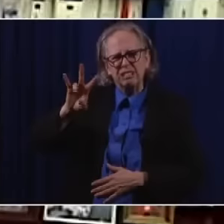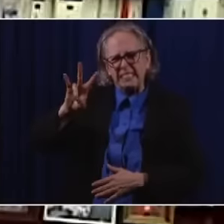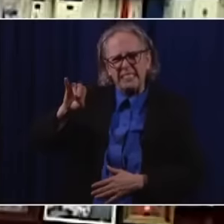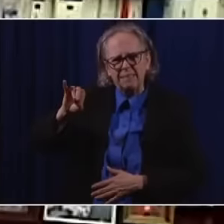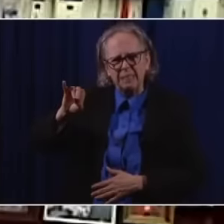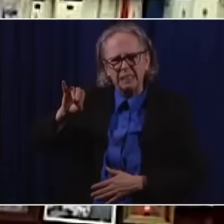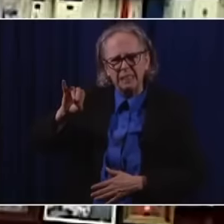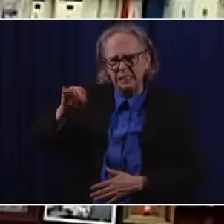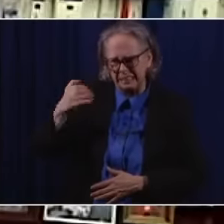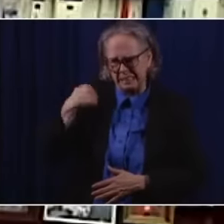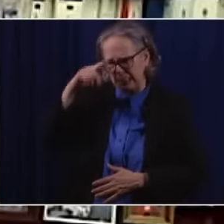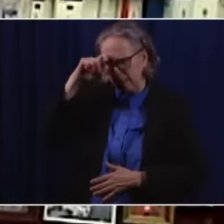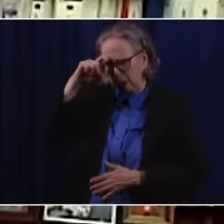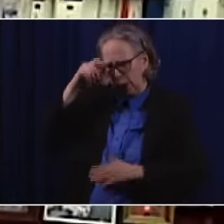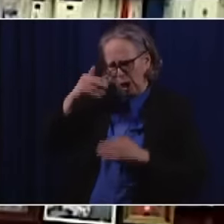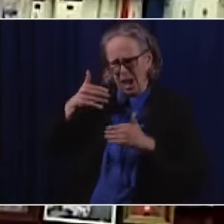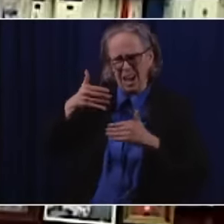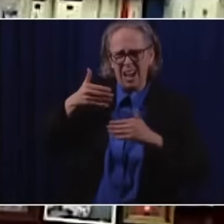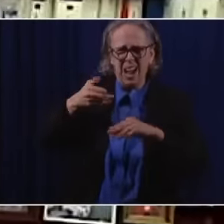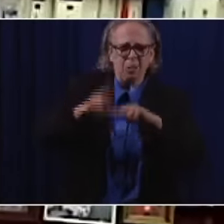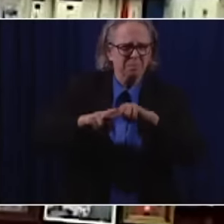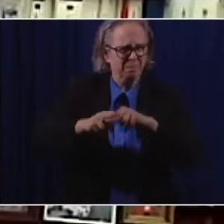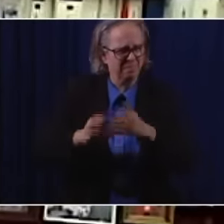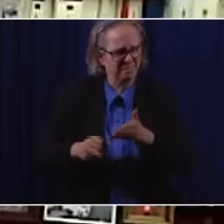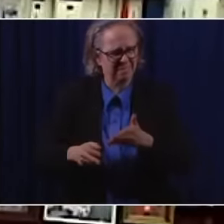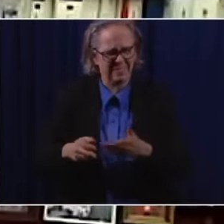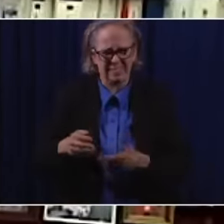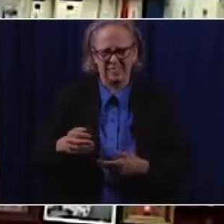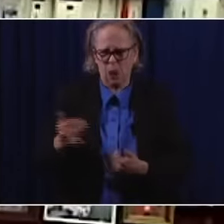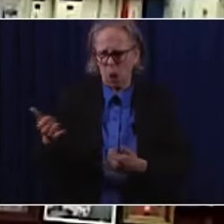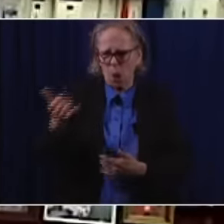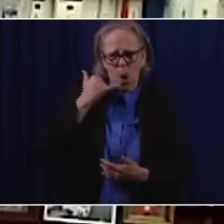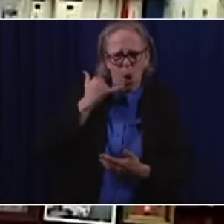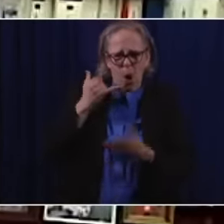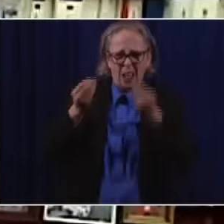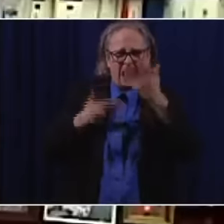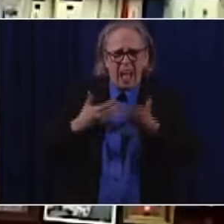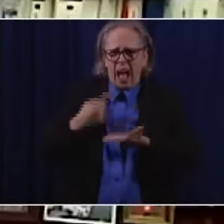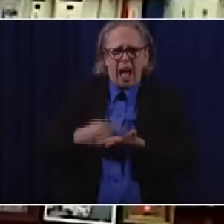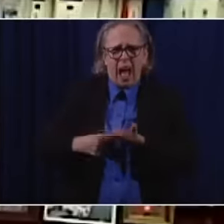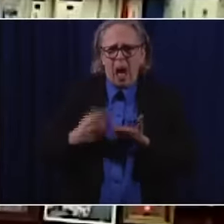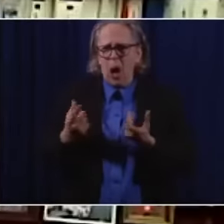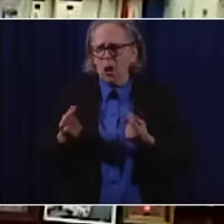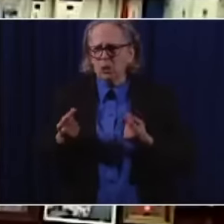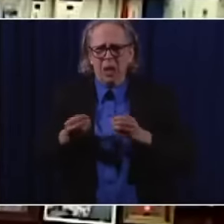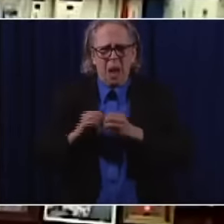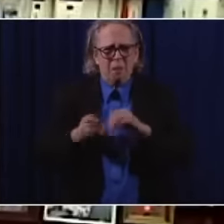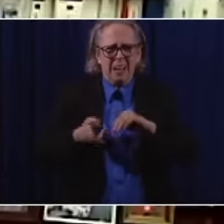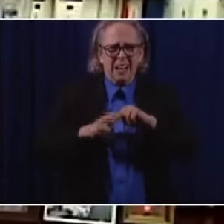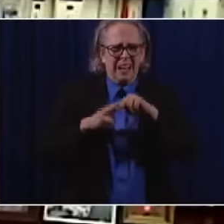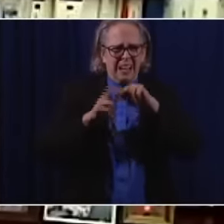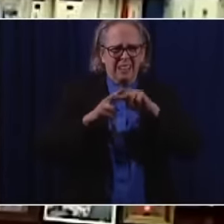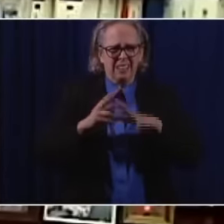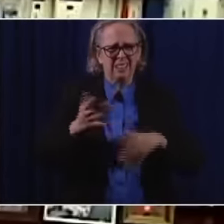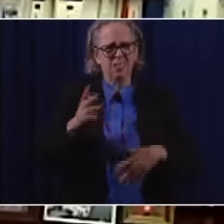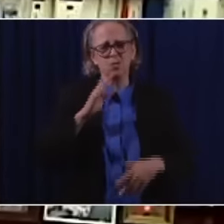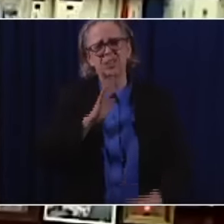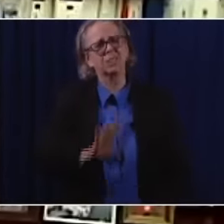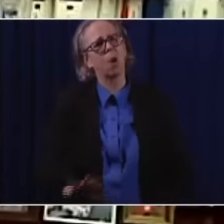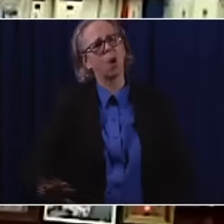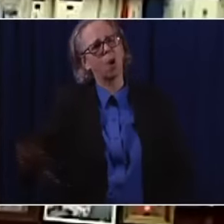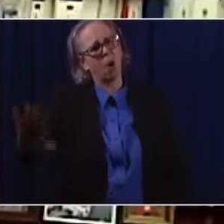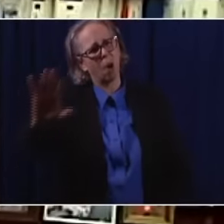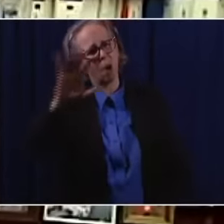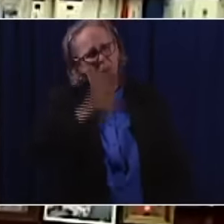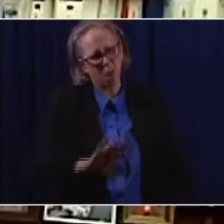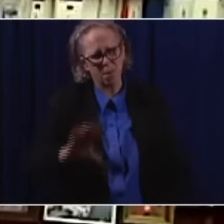We were just on a call yesterday morning discussing that. But it's really, it's distributed all across the state. Right. Region 7 and 8, which